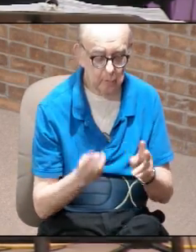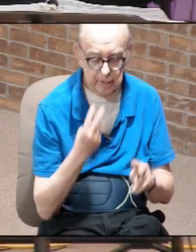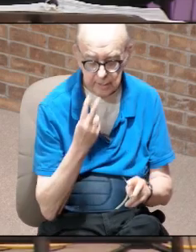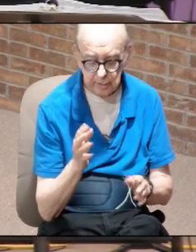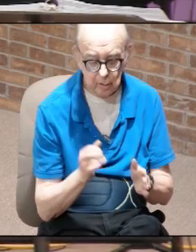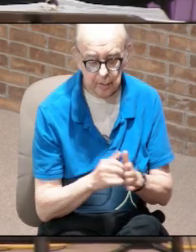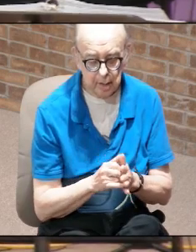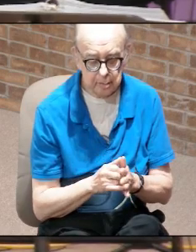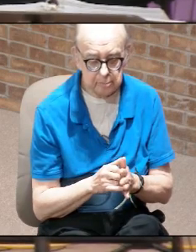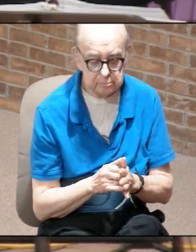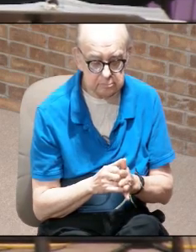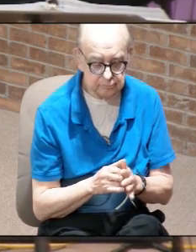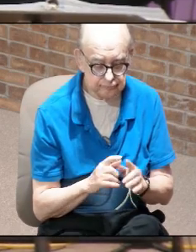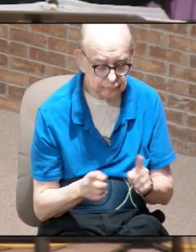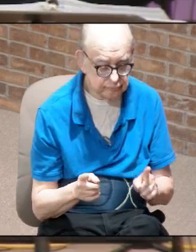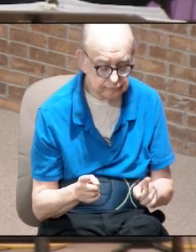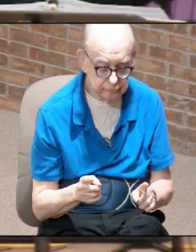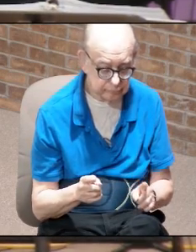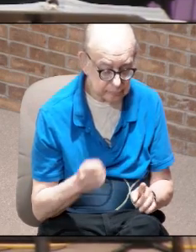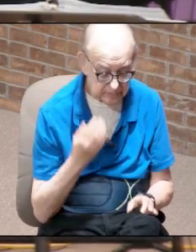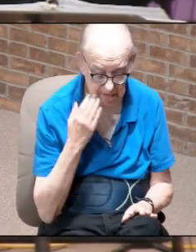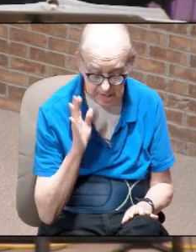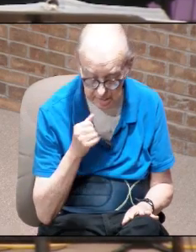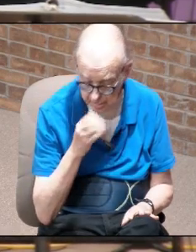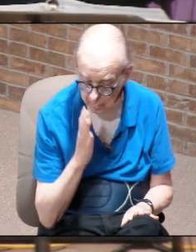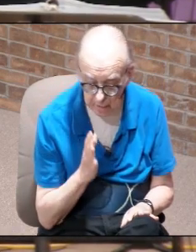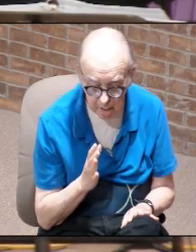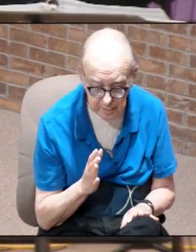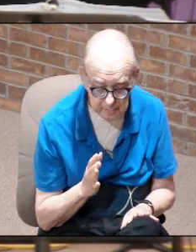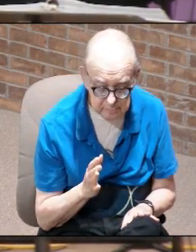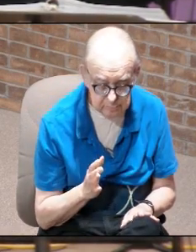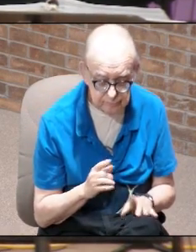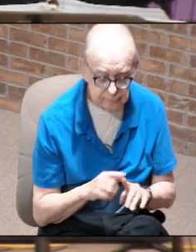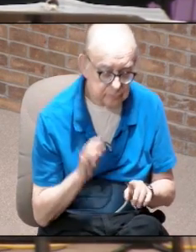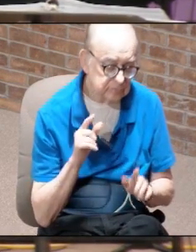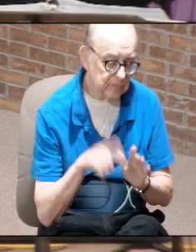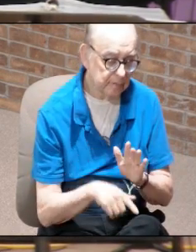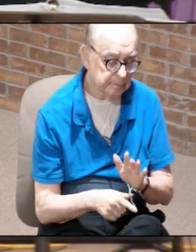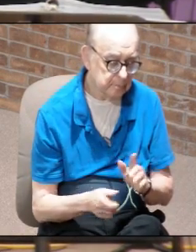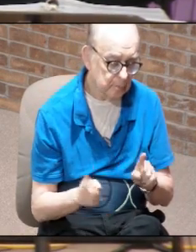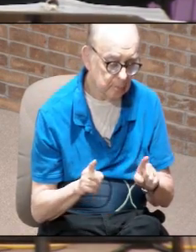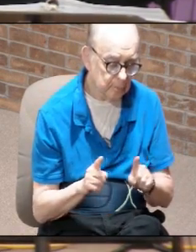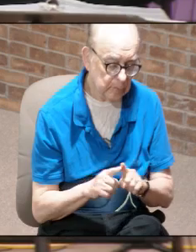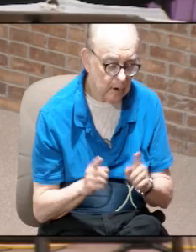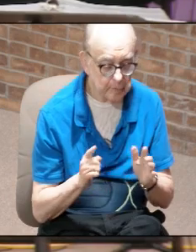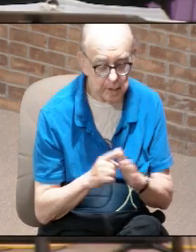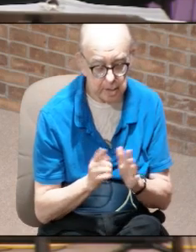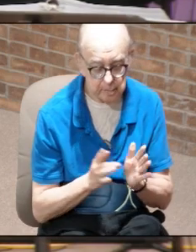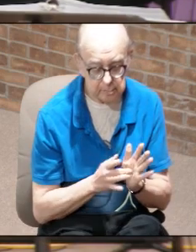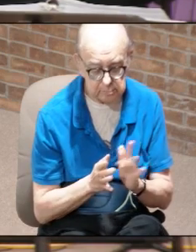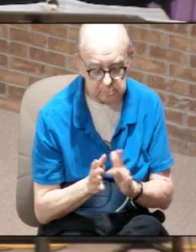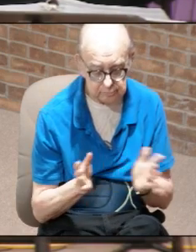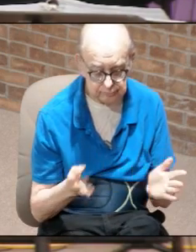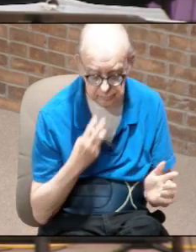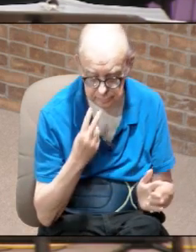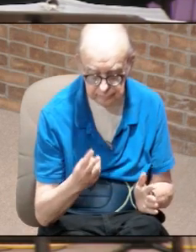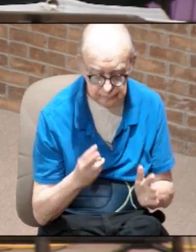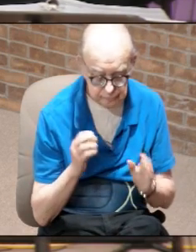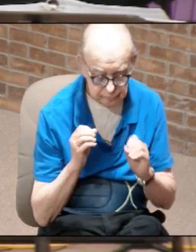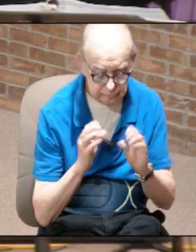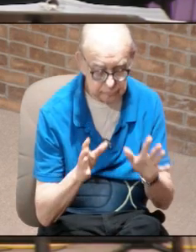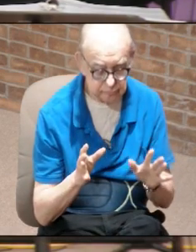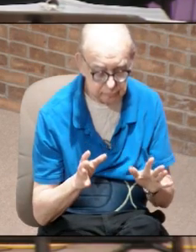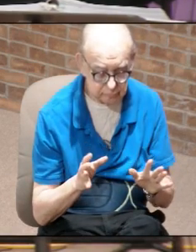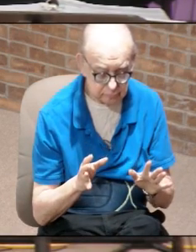saw it, but I really didn't know him. But later on, when I met Christ, it seemed as though life